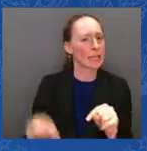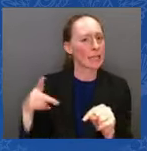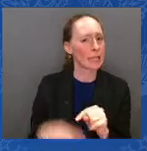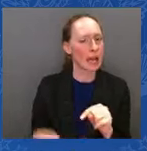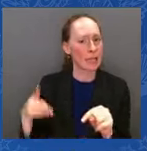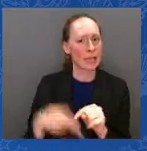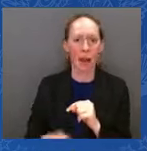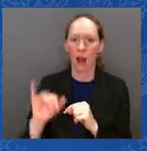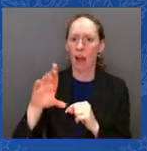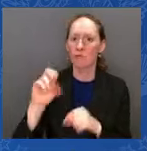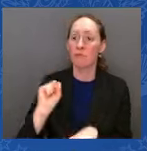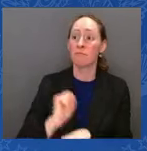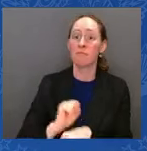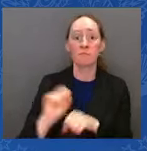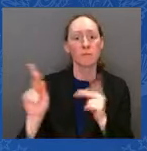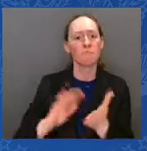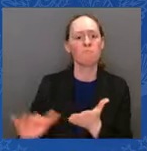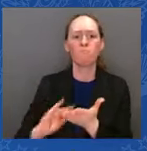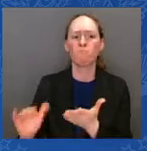I wonder why.